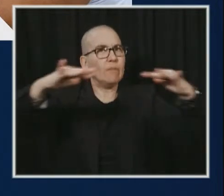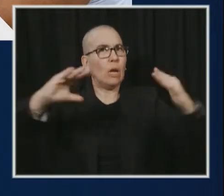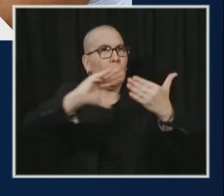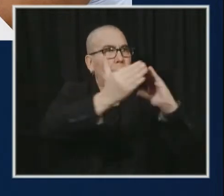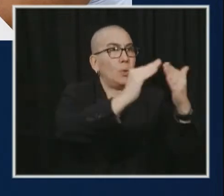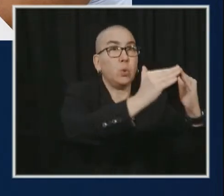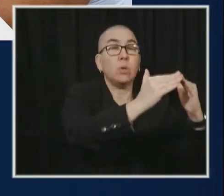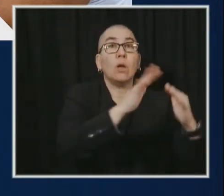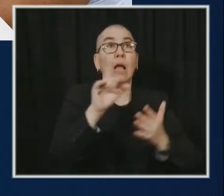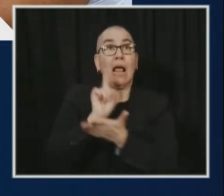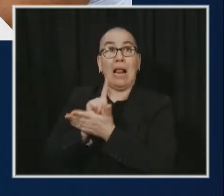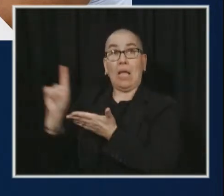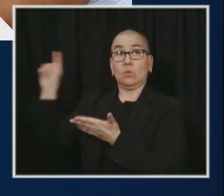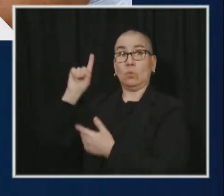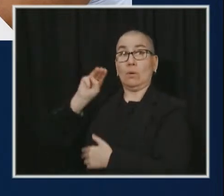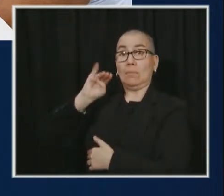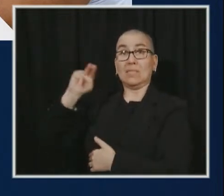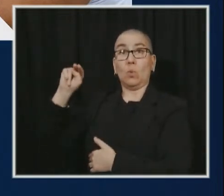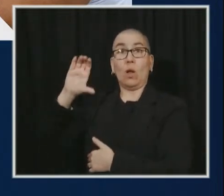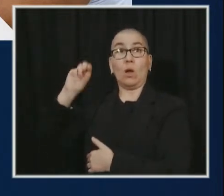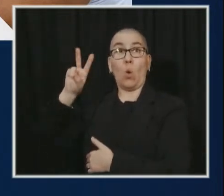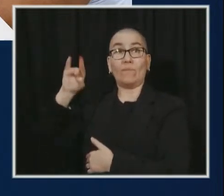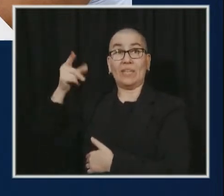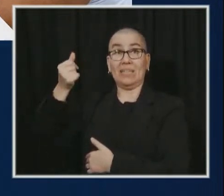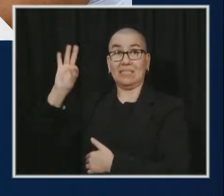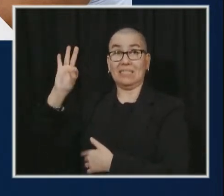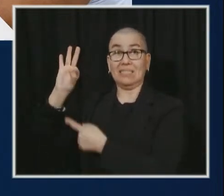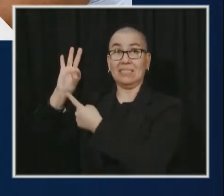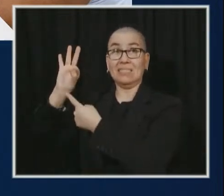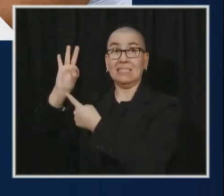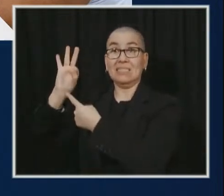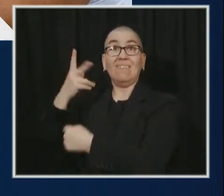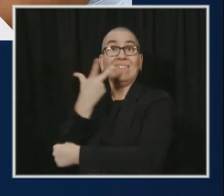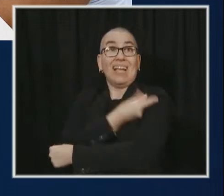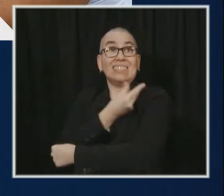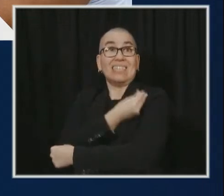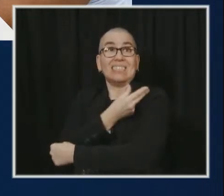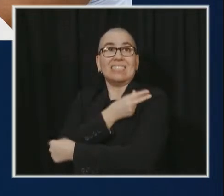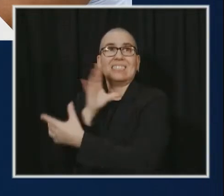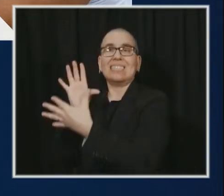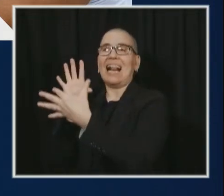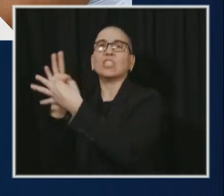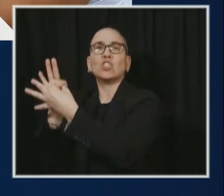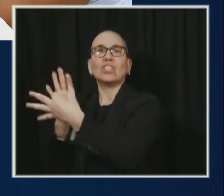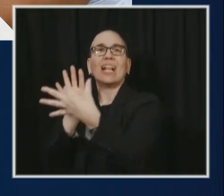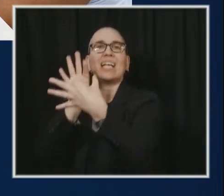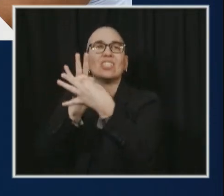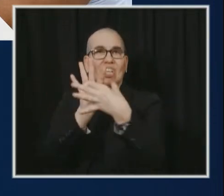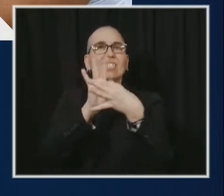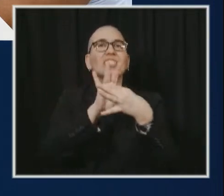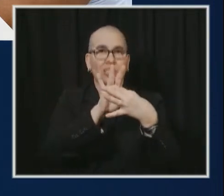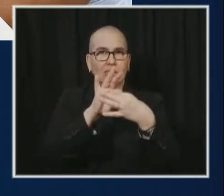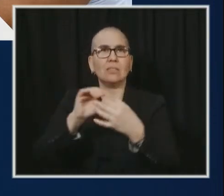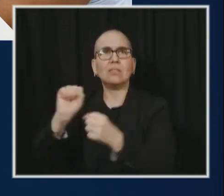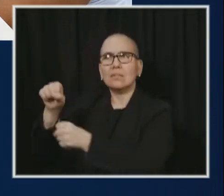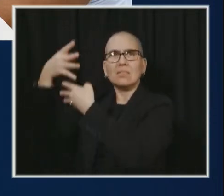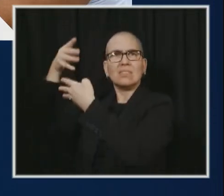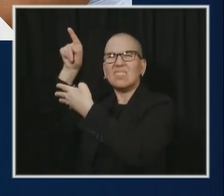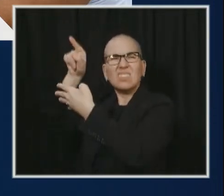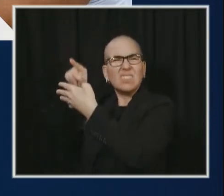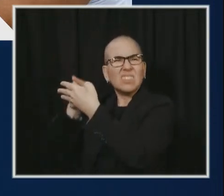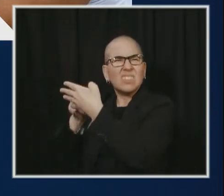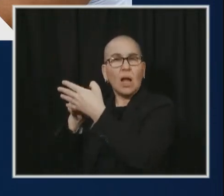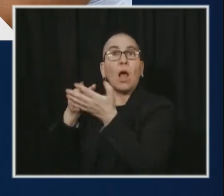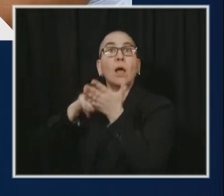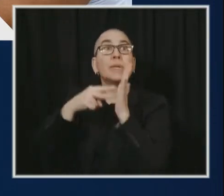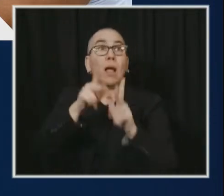Minnesota COVID-19 Vaccine Connector. Using this tool, Minnesotans can fill out a simple form and receive updates about